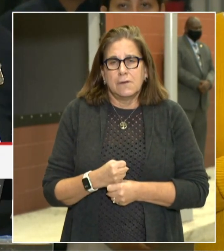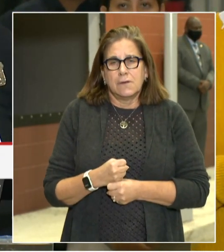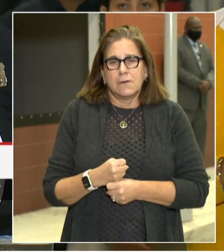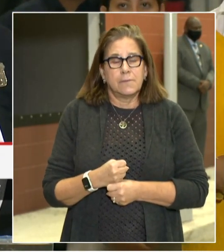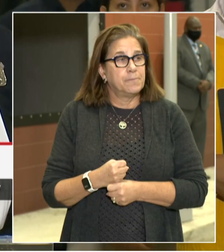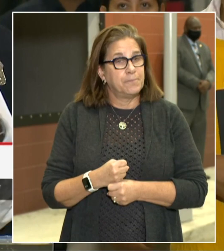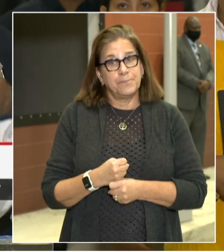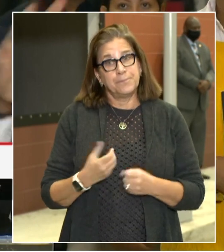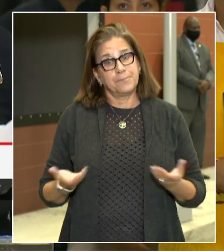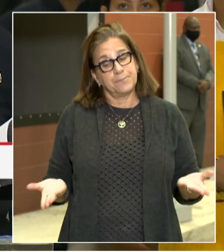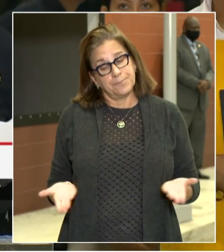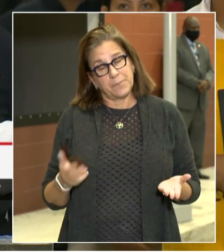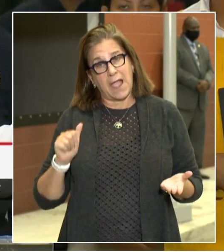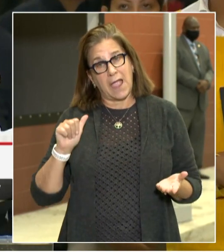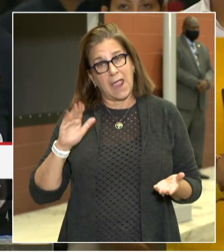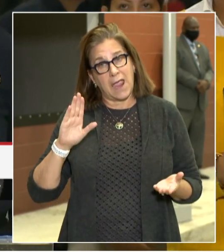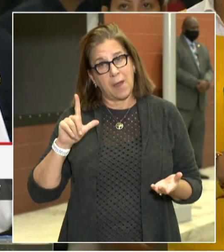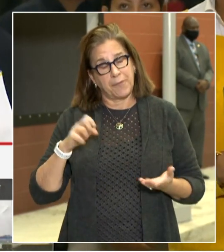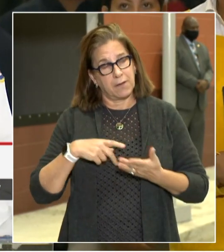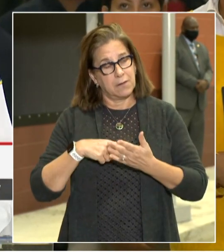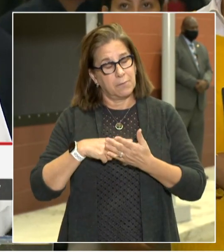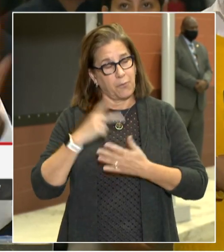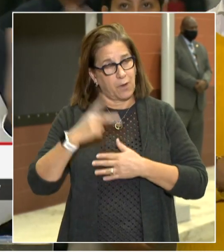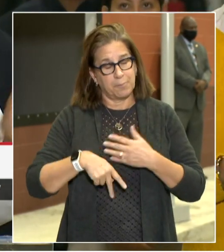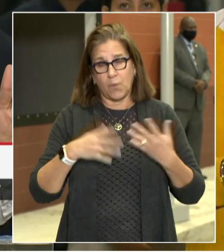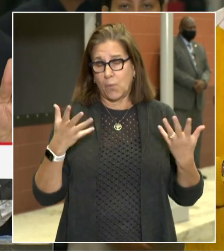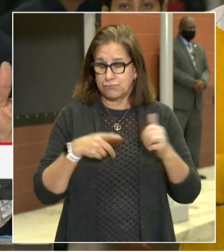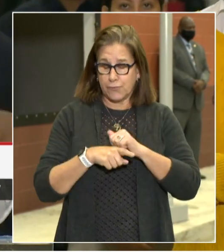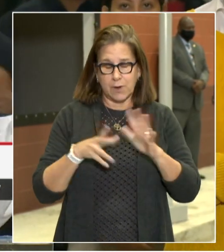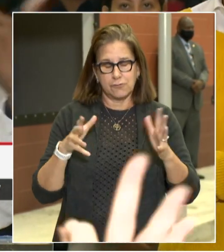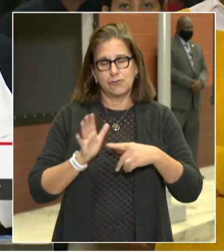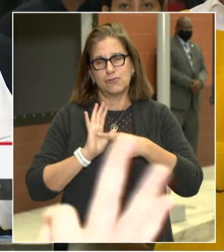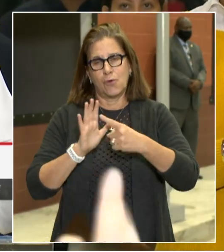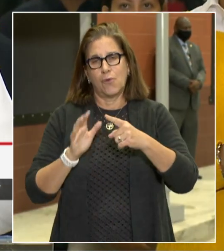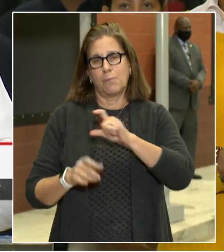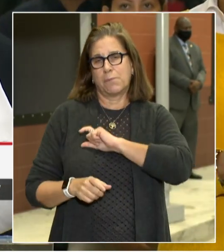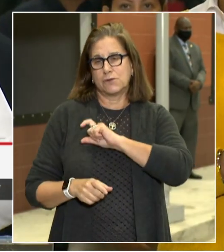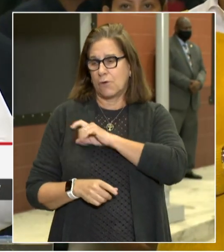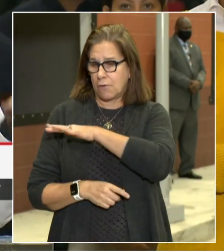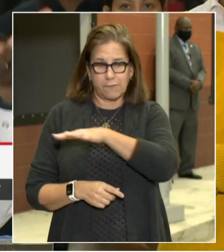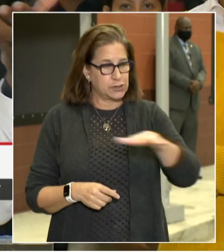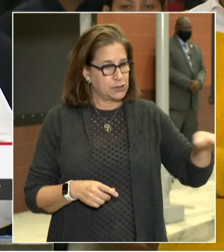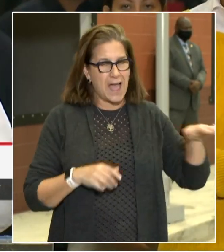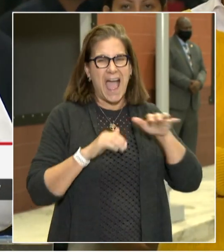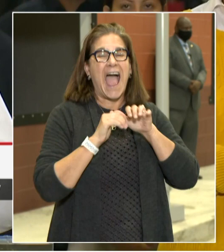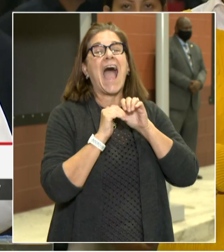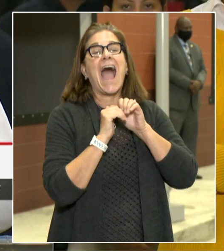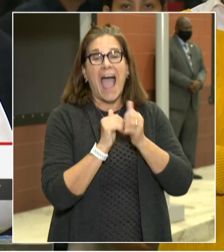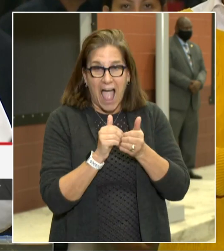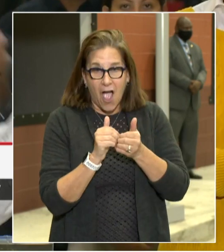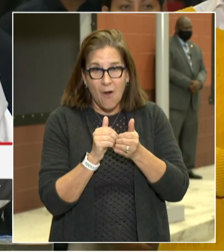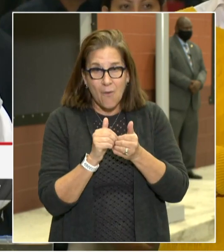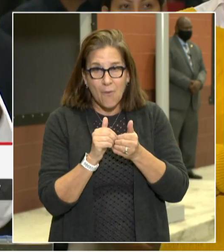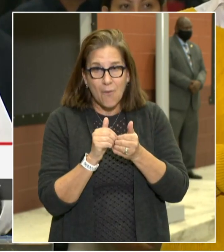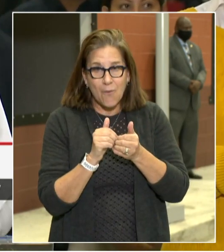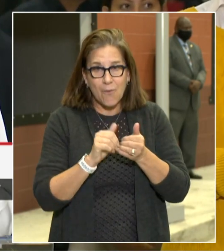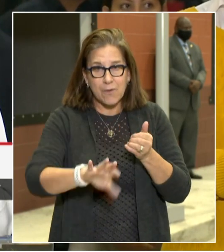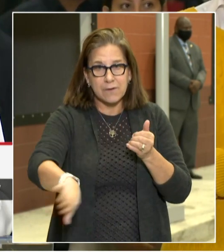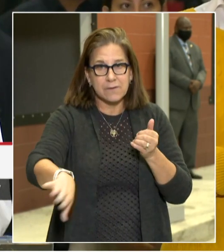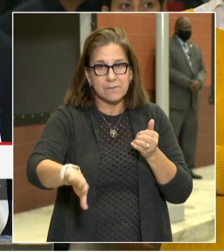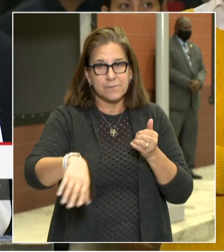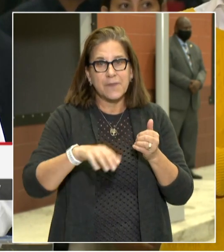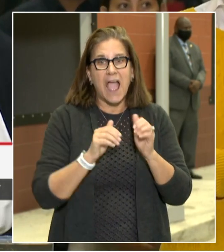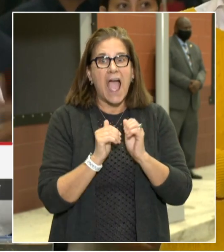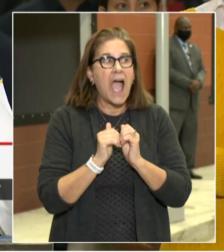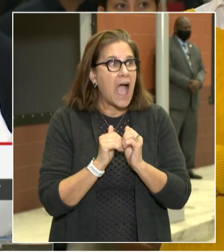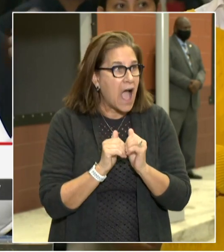to do it, right? To tell them that they have a responsibility to do it is one thing, but to actually show them how that's done. And that's what we want to